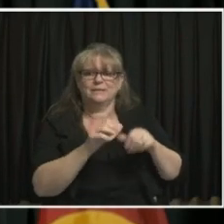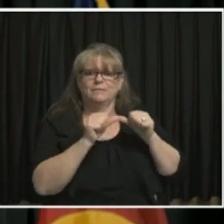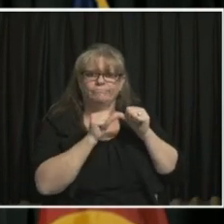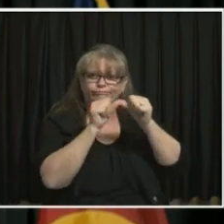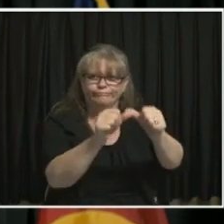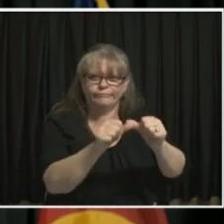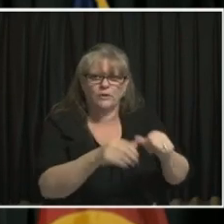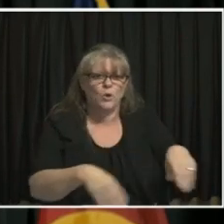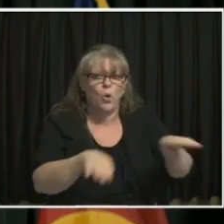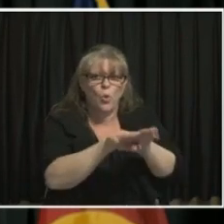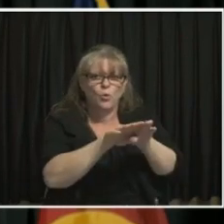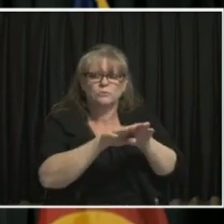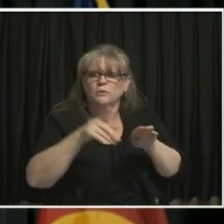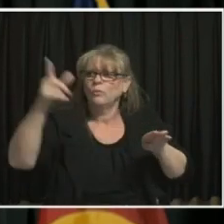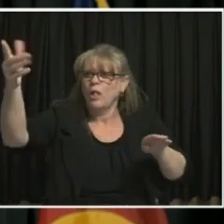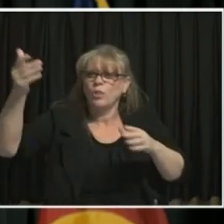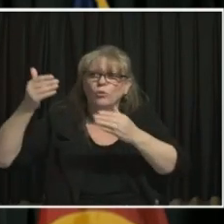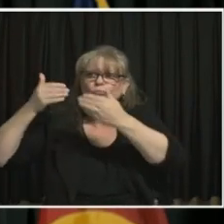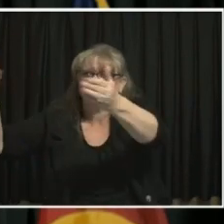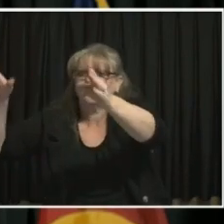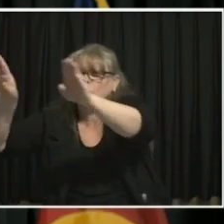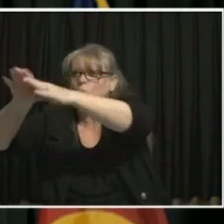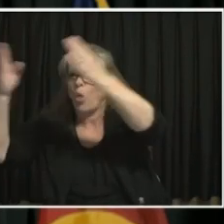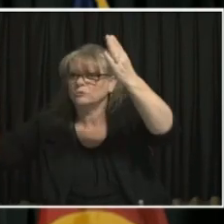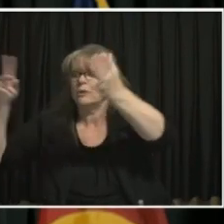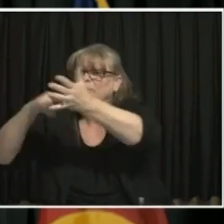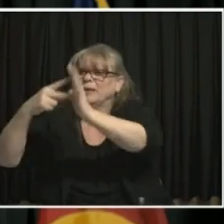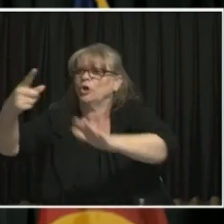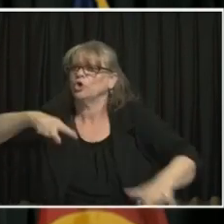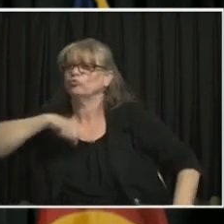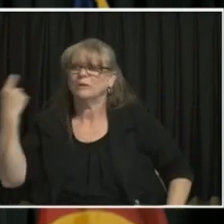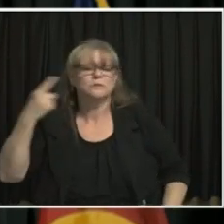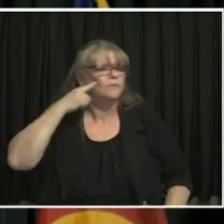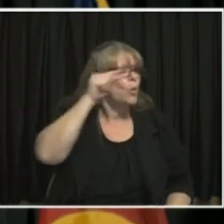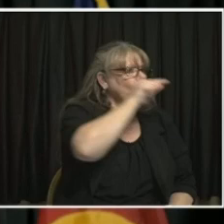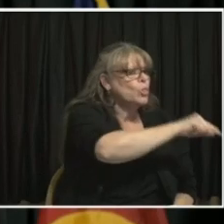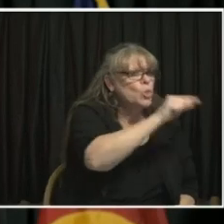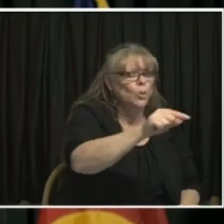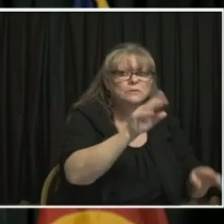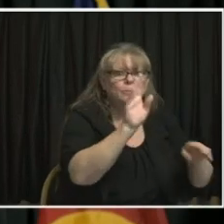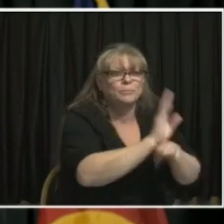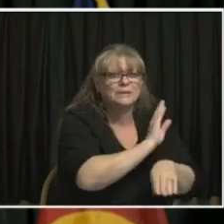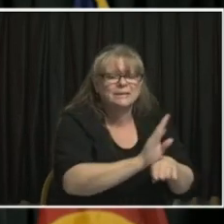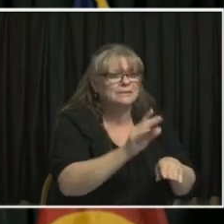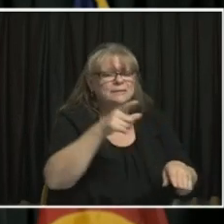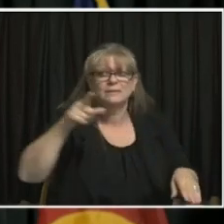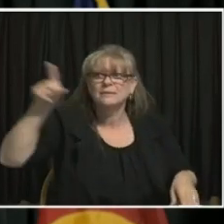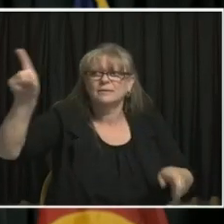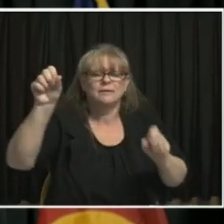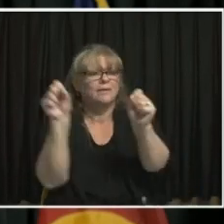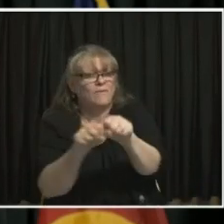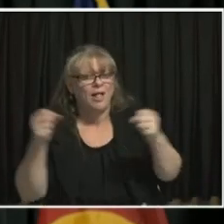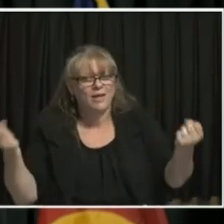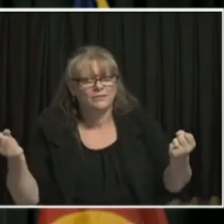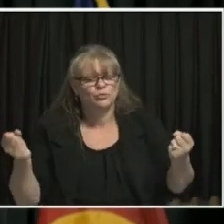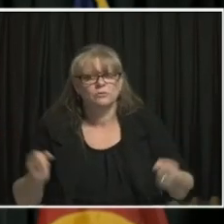that some irresponsible business owners are risking more people losing their jobs and greater economic